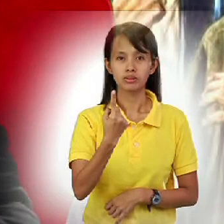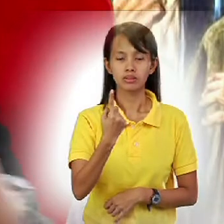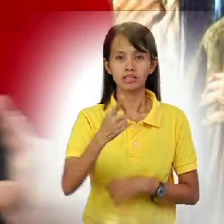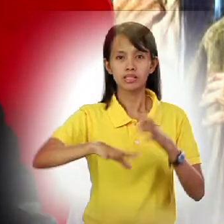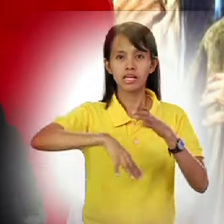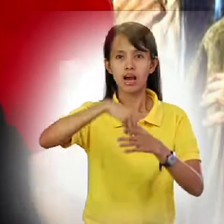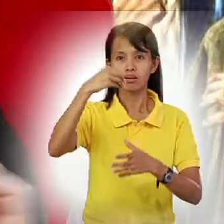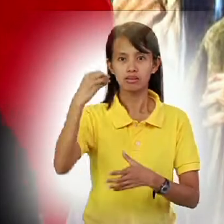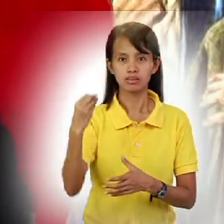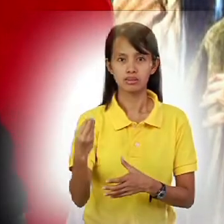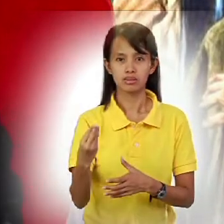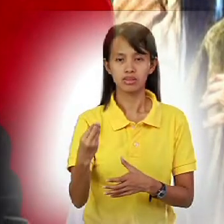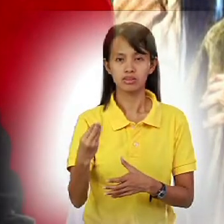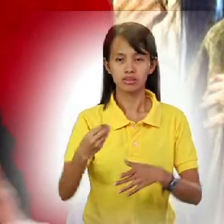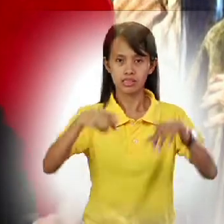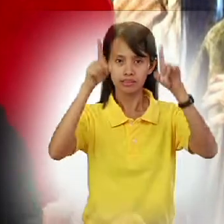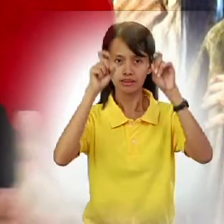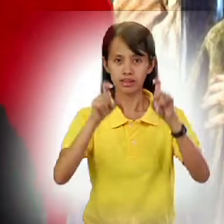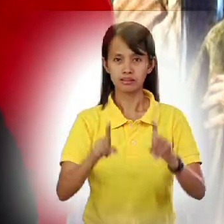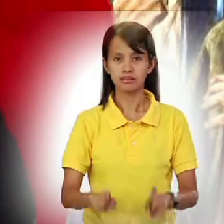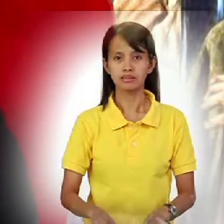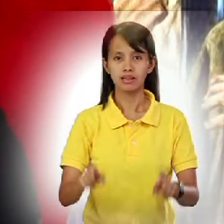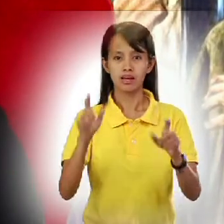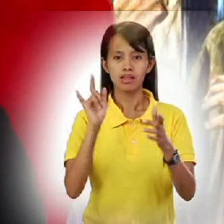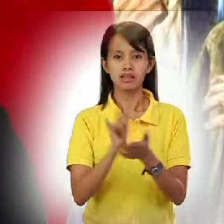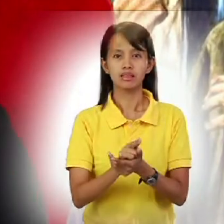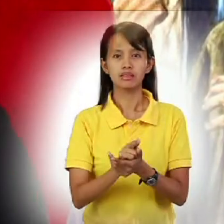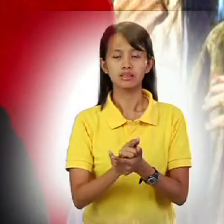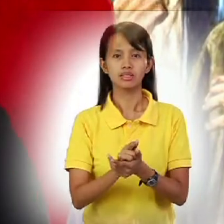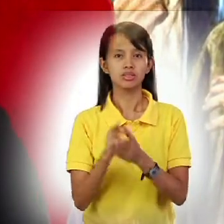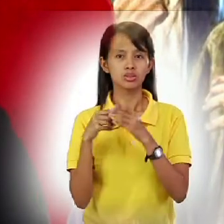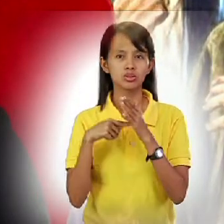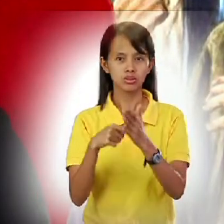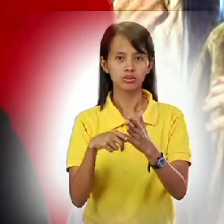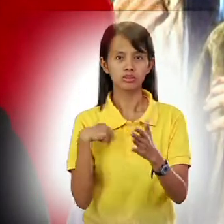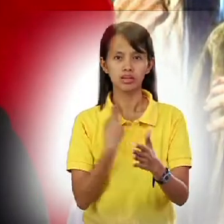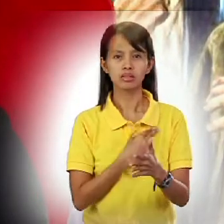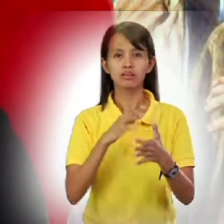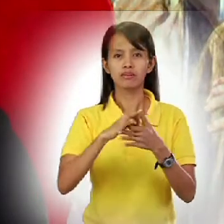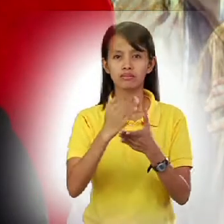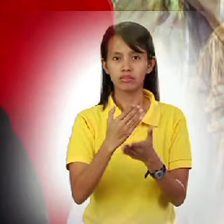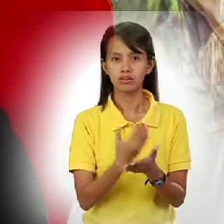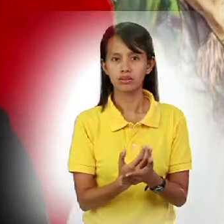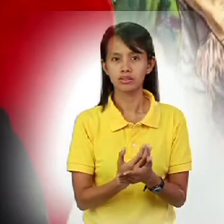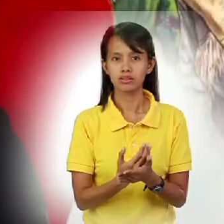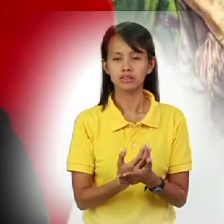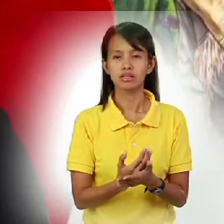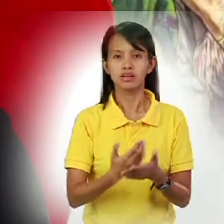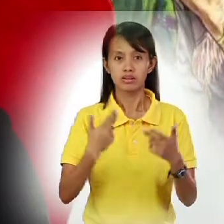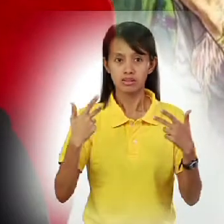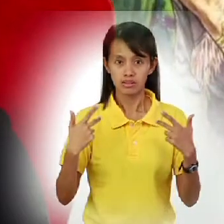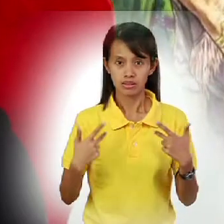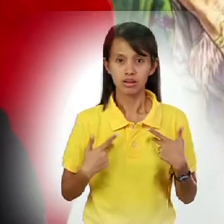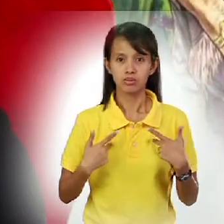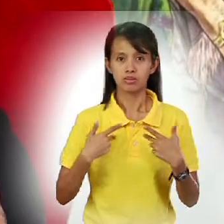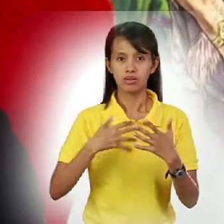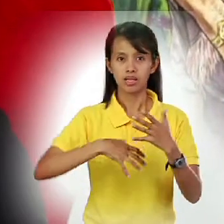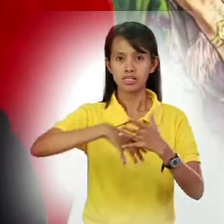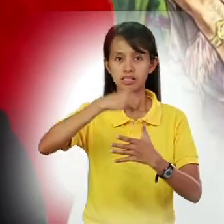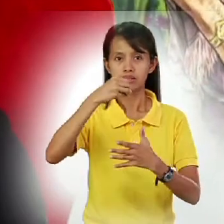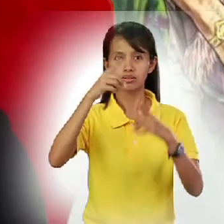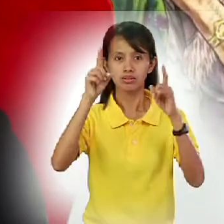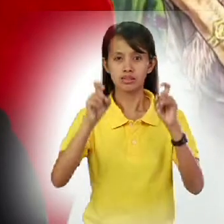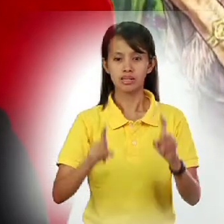the exterior tests that he points to us. Of course, there were